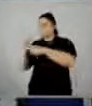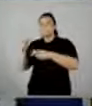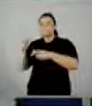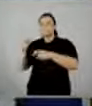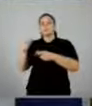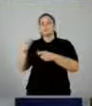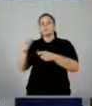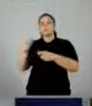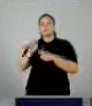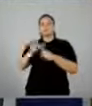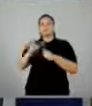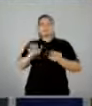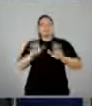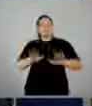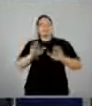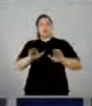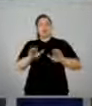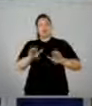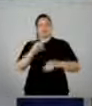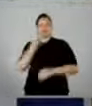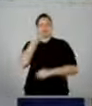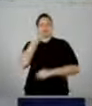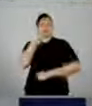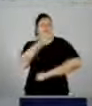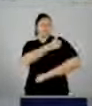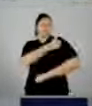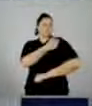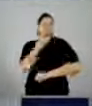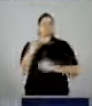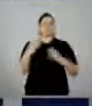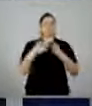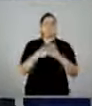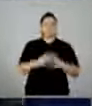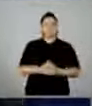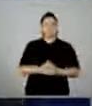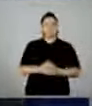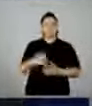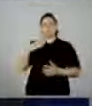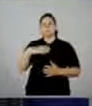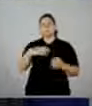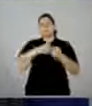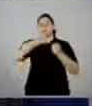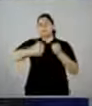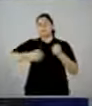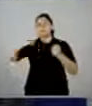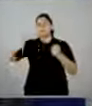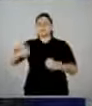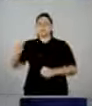have their flu shot. But they don't have to wait till the end of 12 weeks or the end of both shots to have their flu shot.